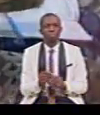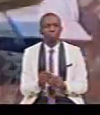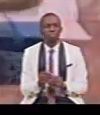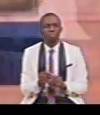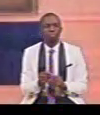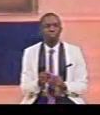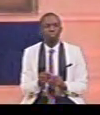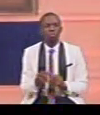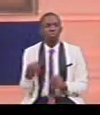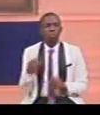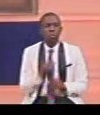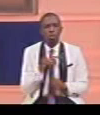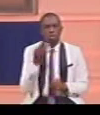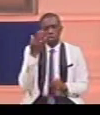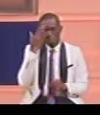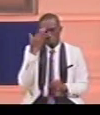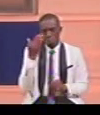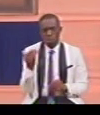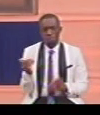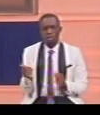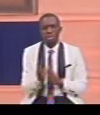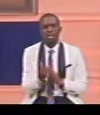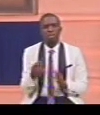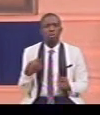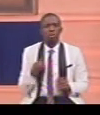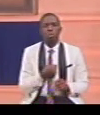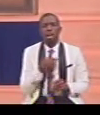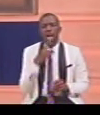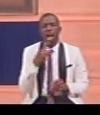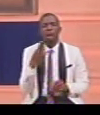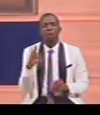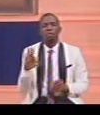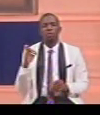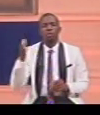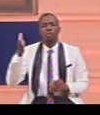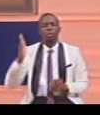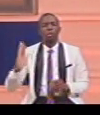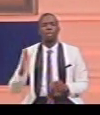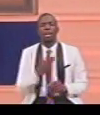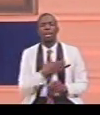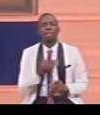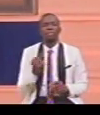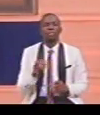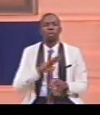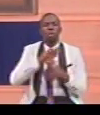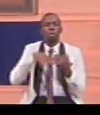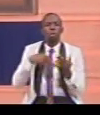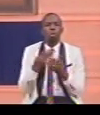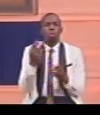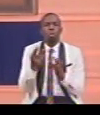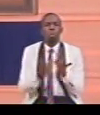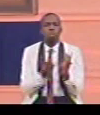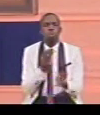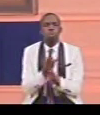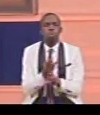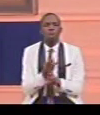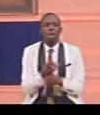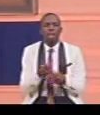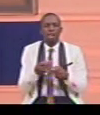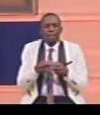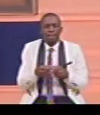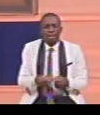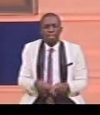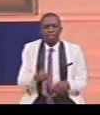and we know that we are of God, and the whole world lieth in wickedness. Look at